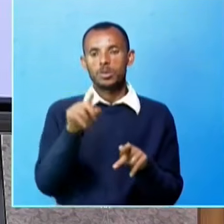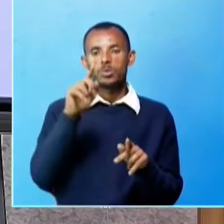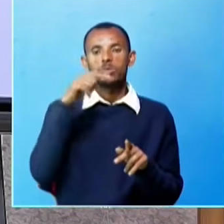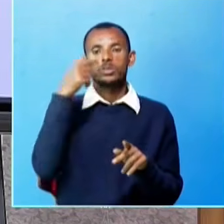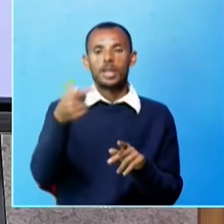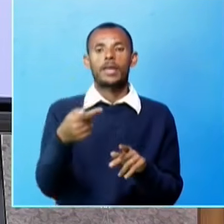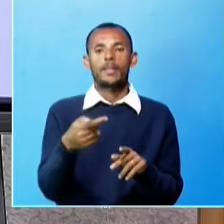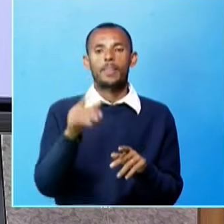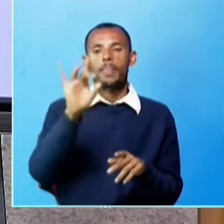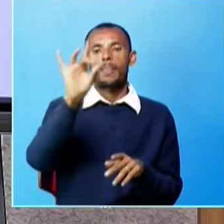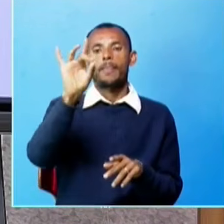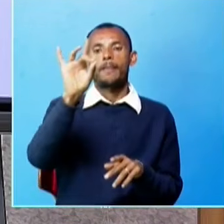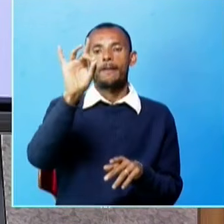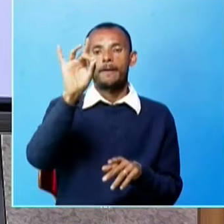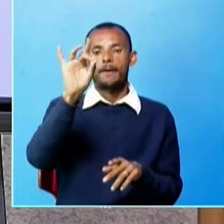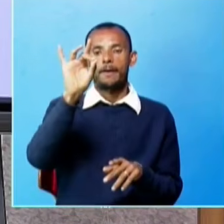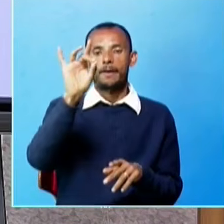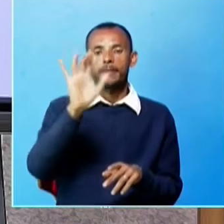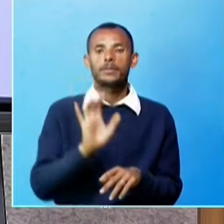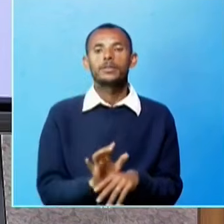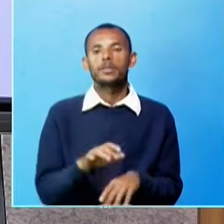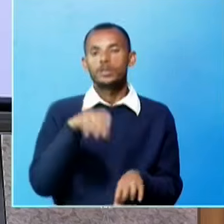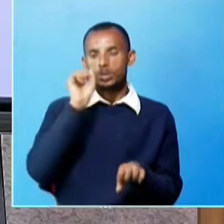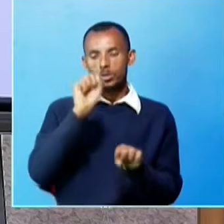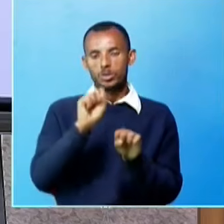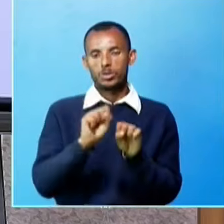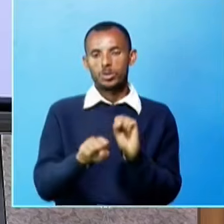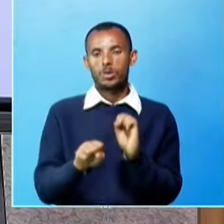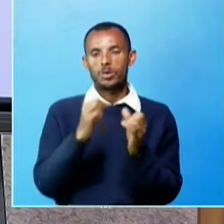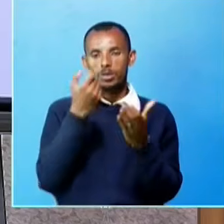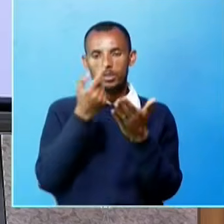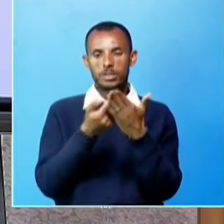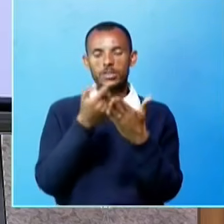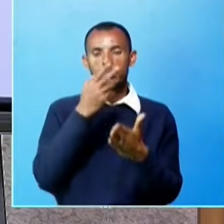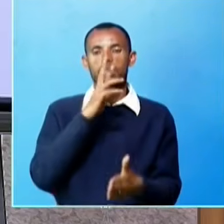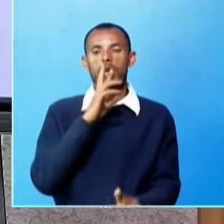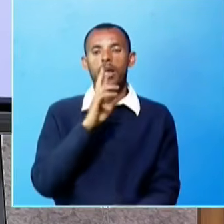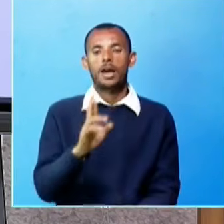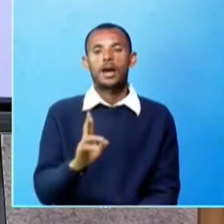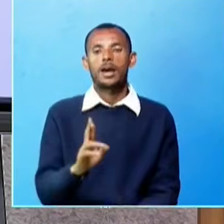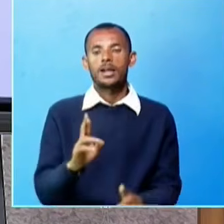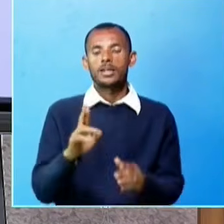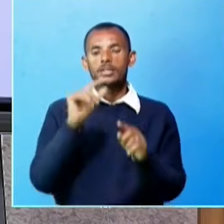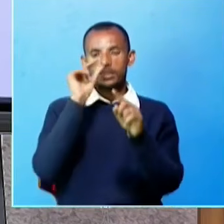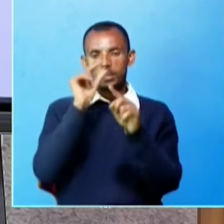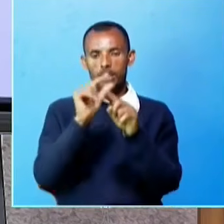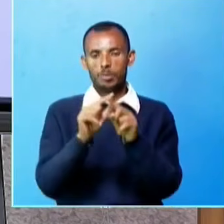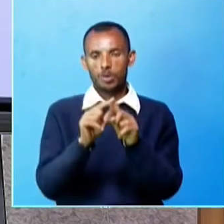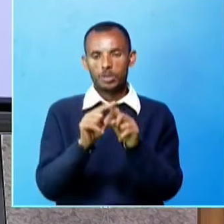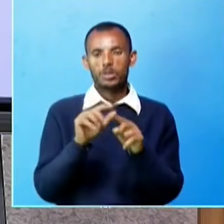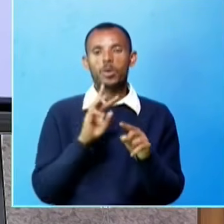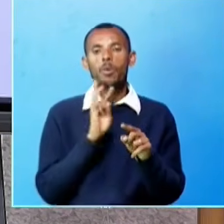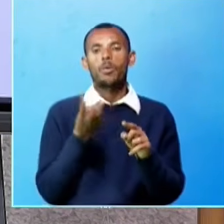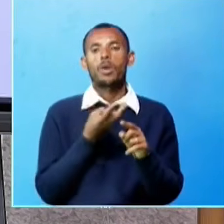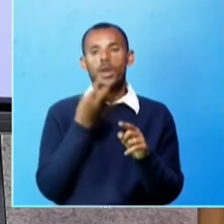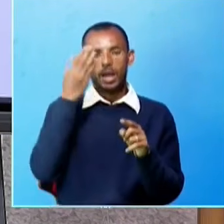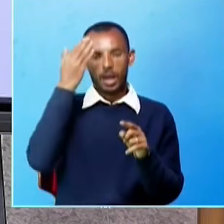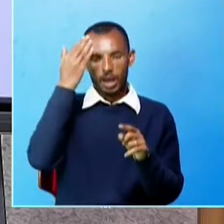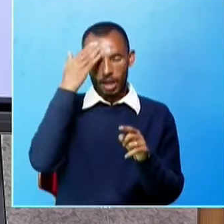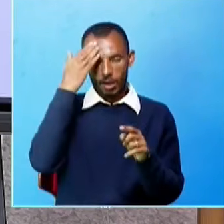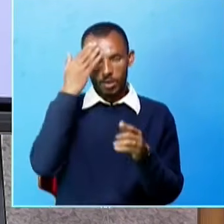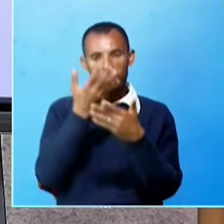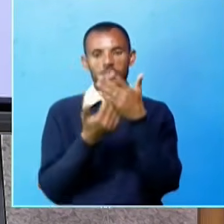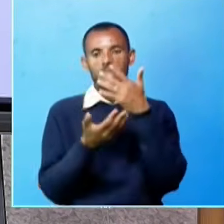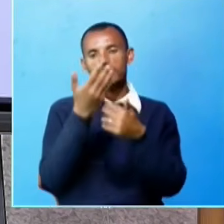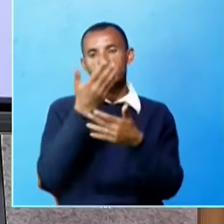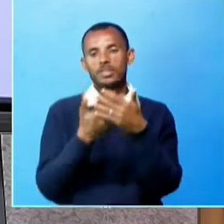say 8. Okay, so these are the terminologies that you need to know in the discussion